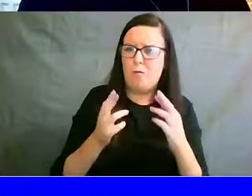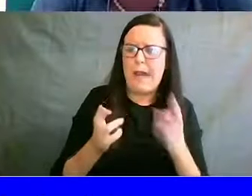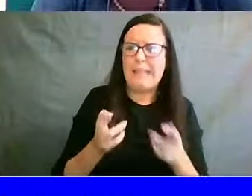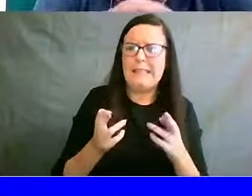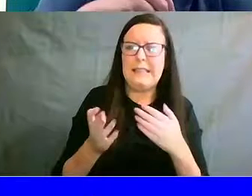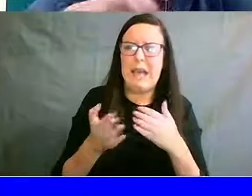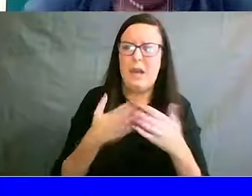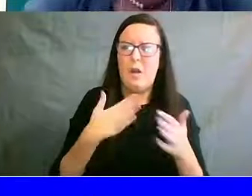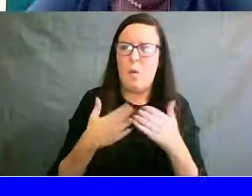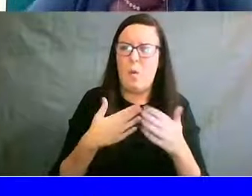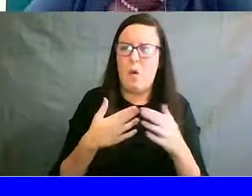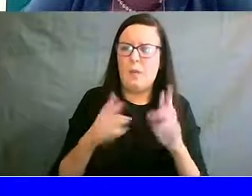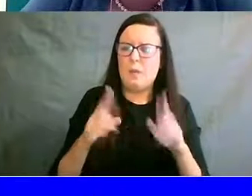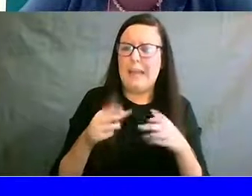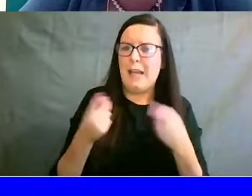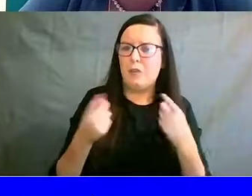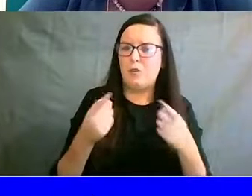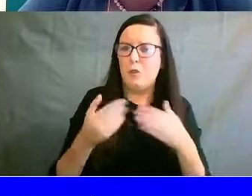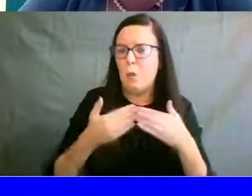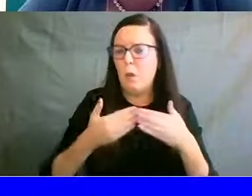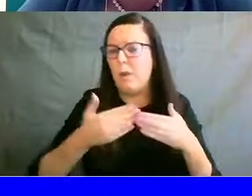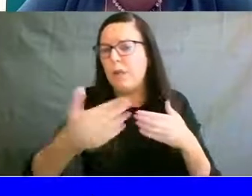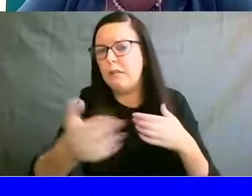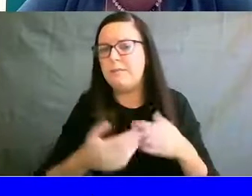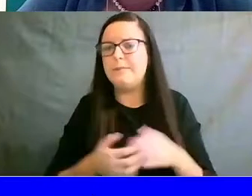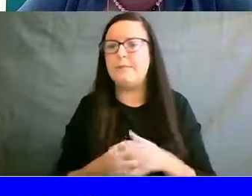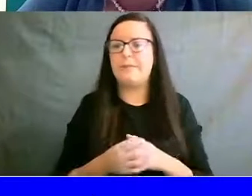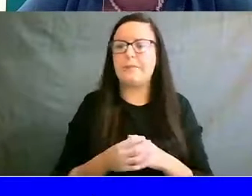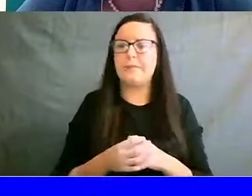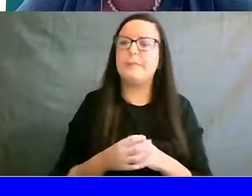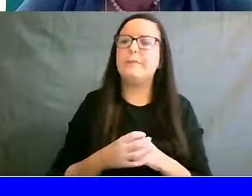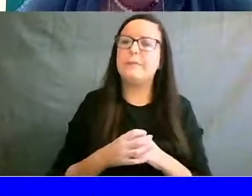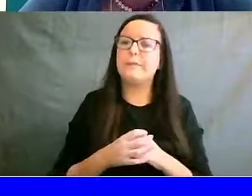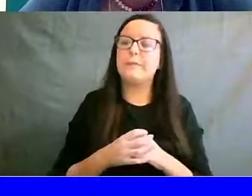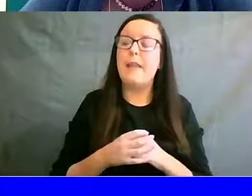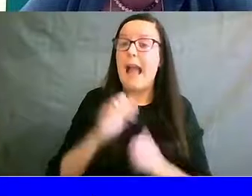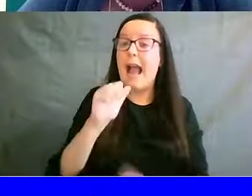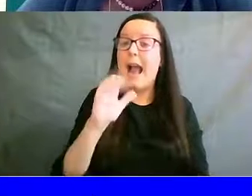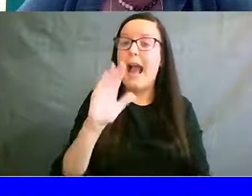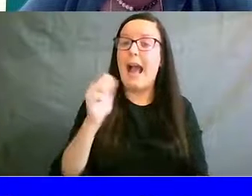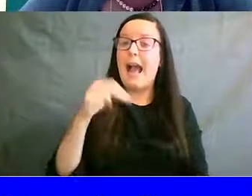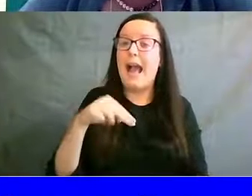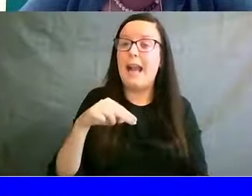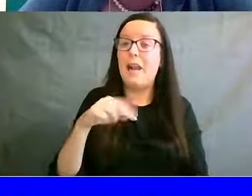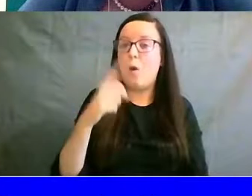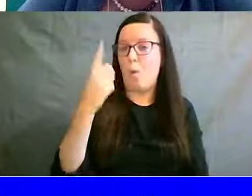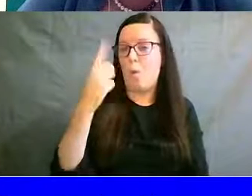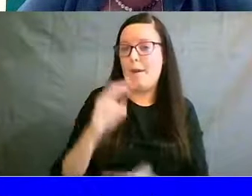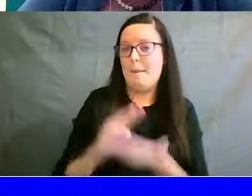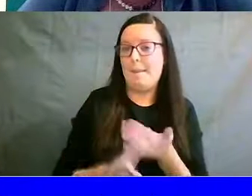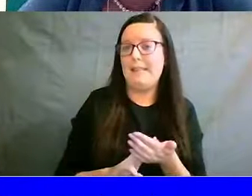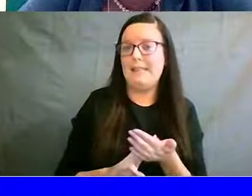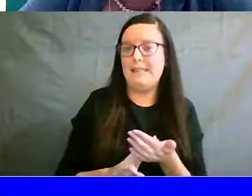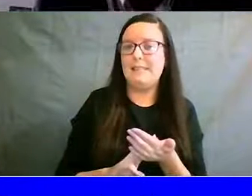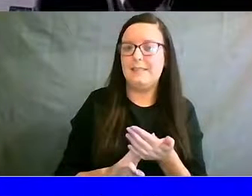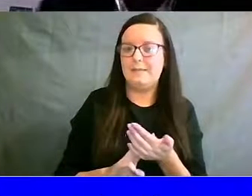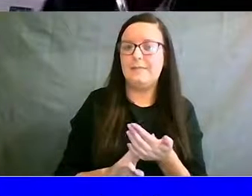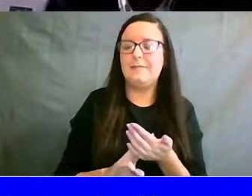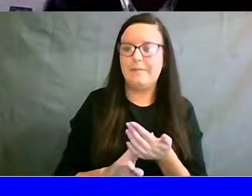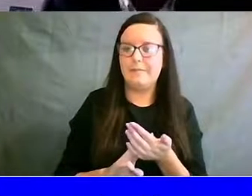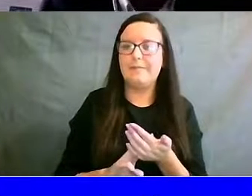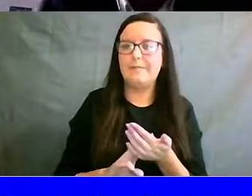Okay, thank you so much for that, Bronagh. Alan, you have 1 minute. Great. Well, that's great.